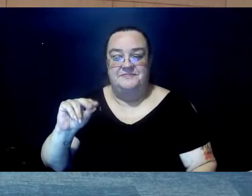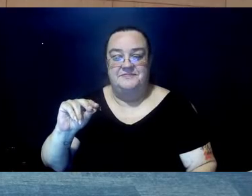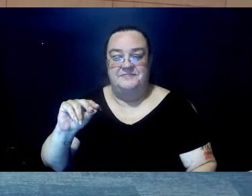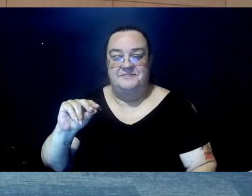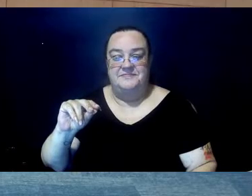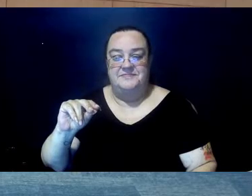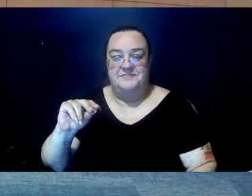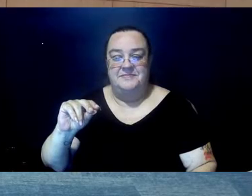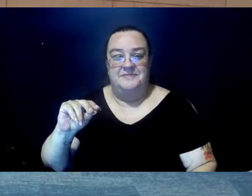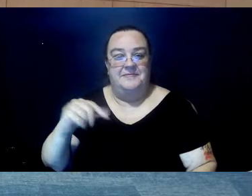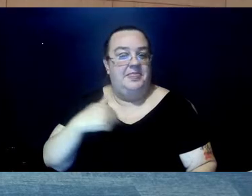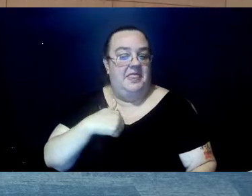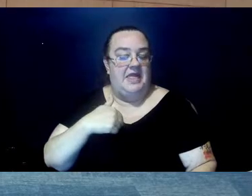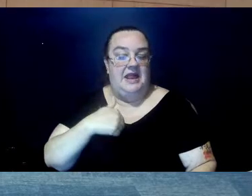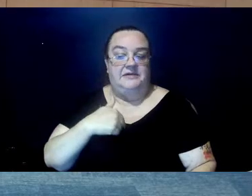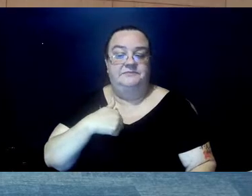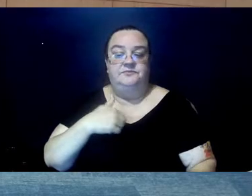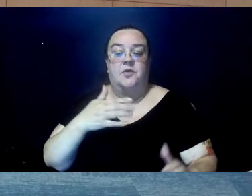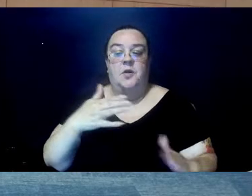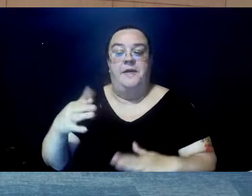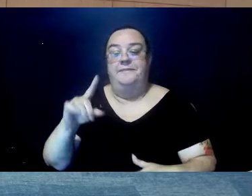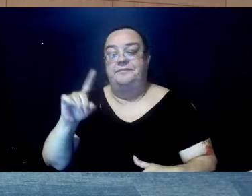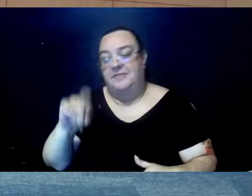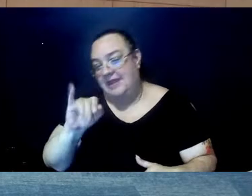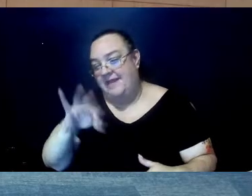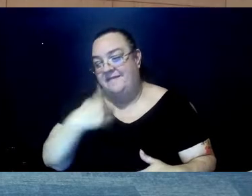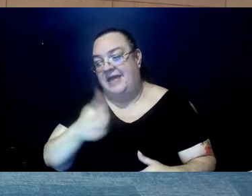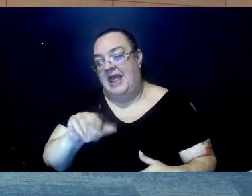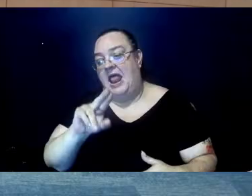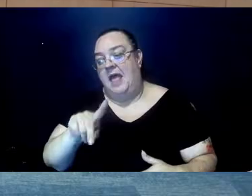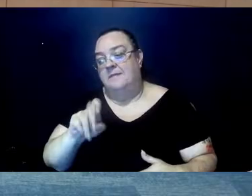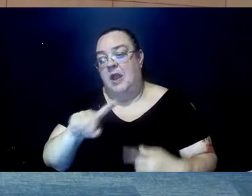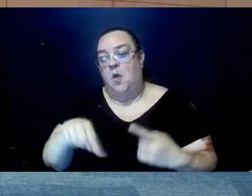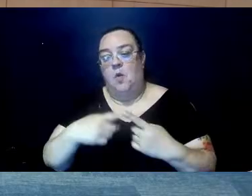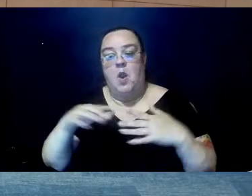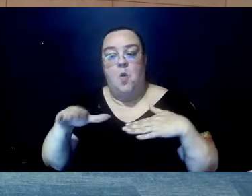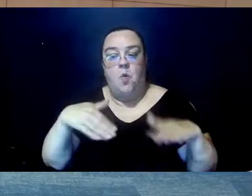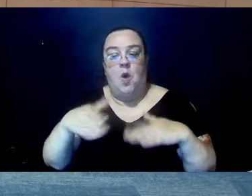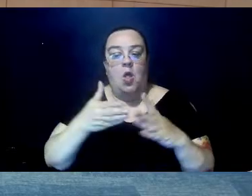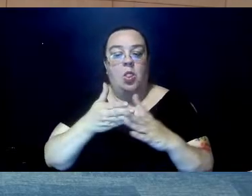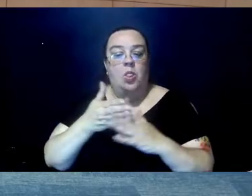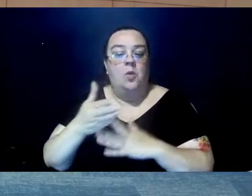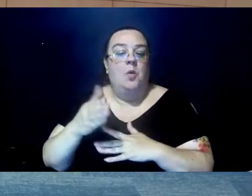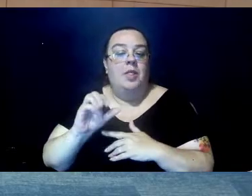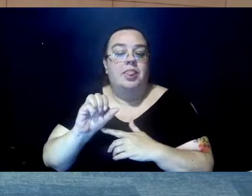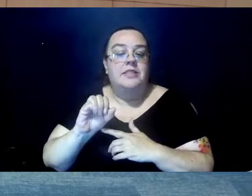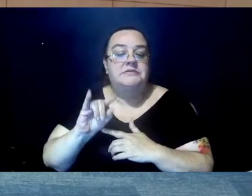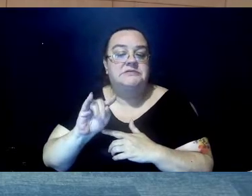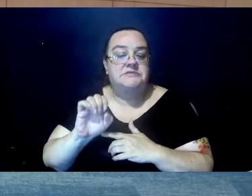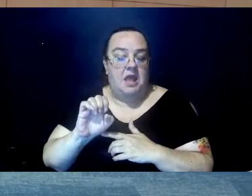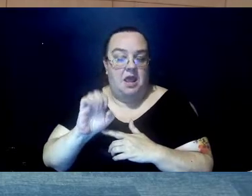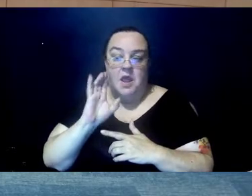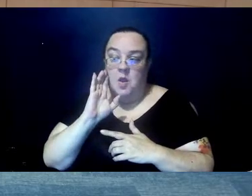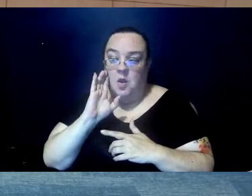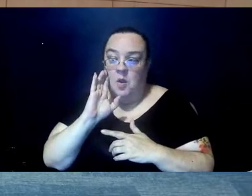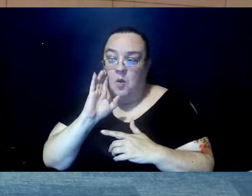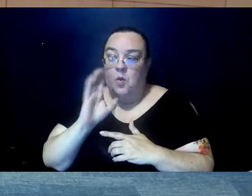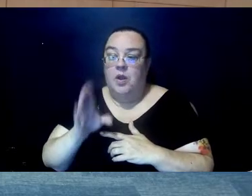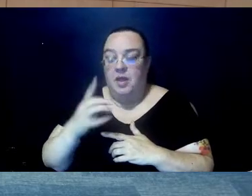I was going to ask if there were any updates on when the walkthrough of the site was going to be for